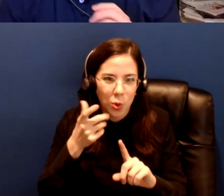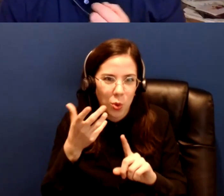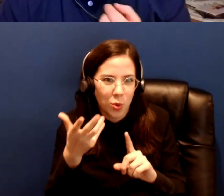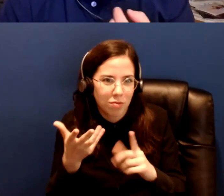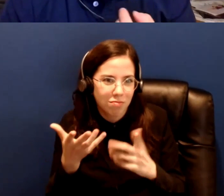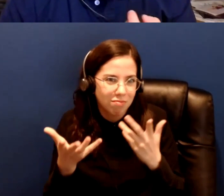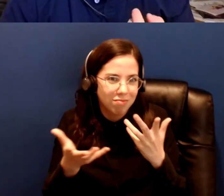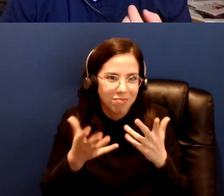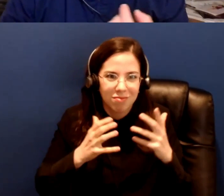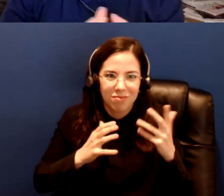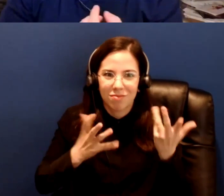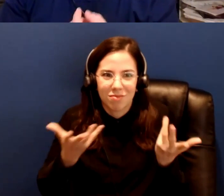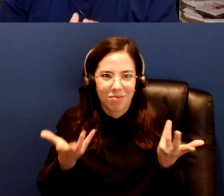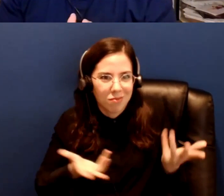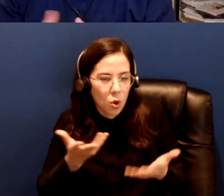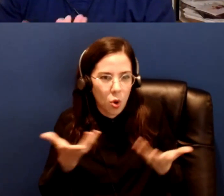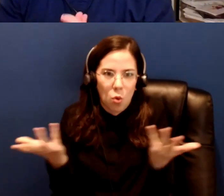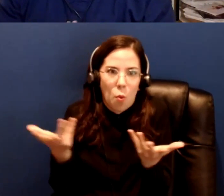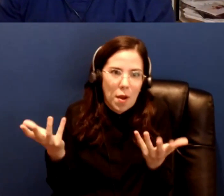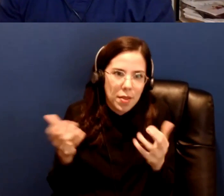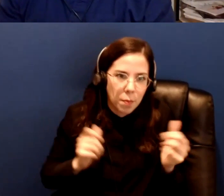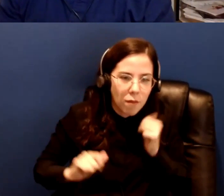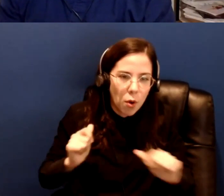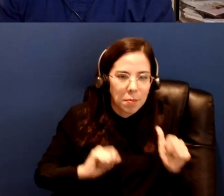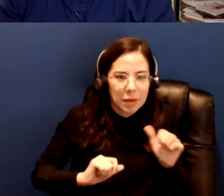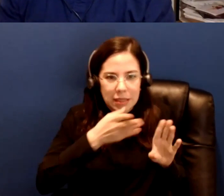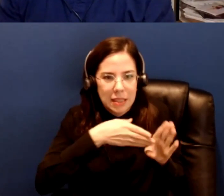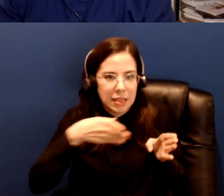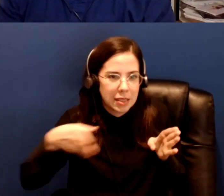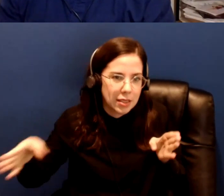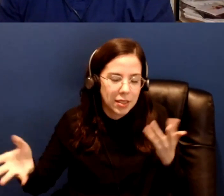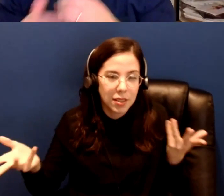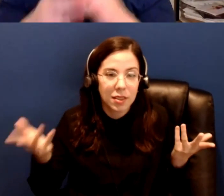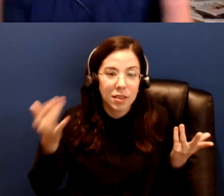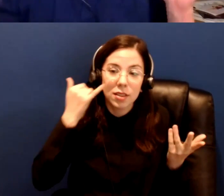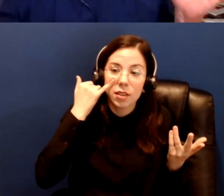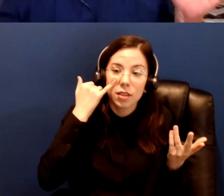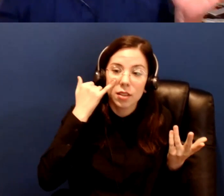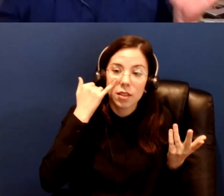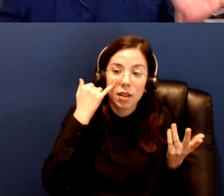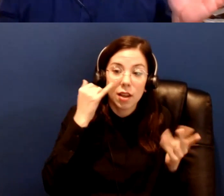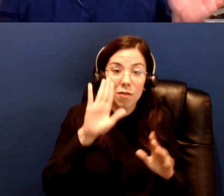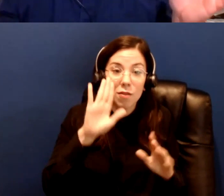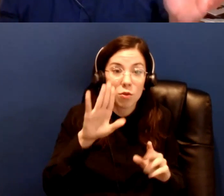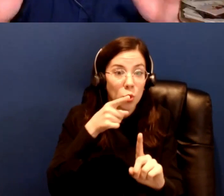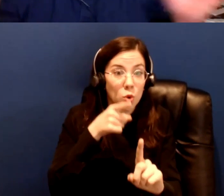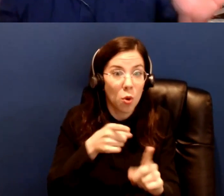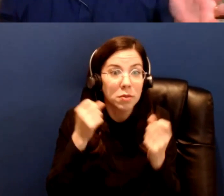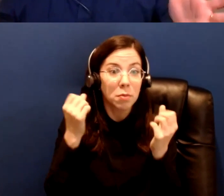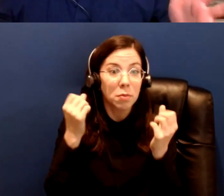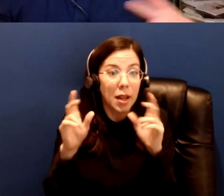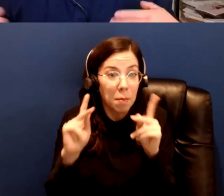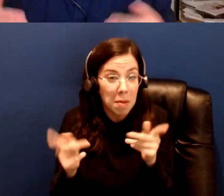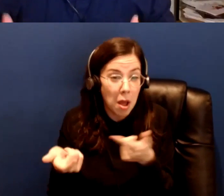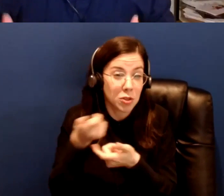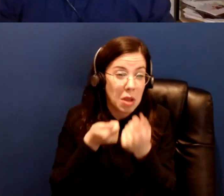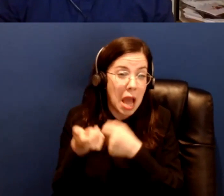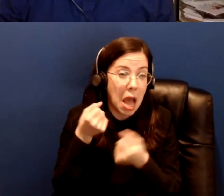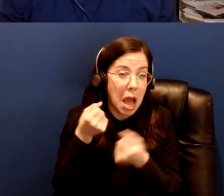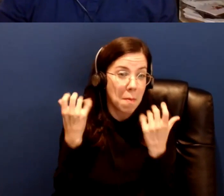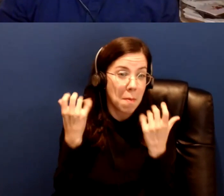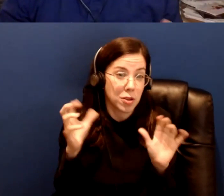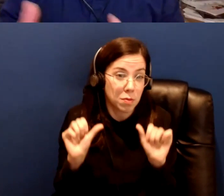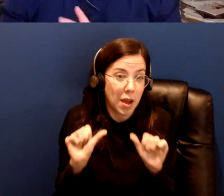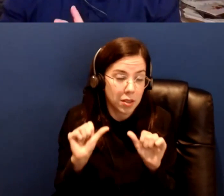of performances or whatever it may be. If your goal is to get as many people to your show, period, you're probably better